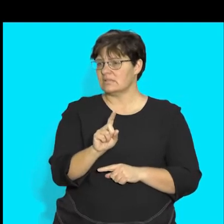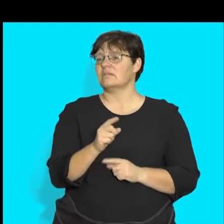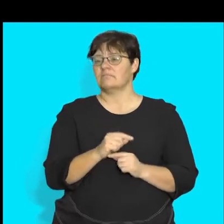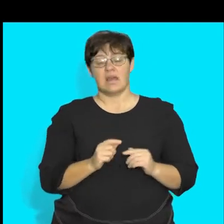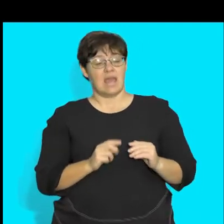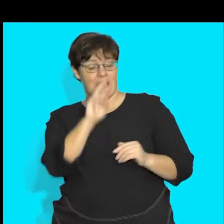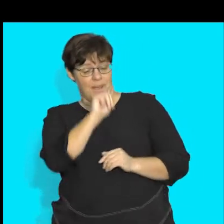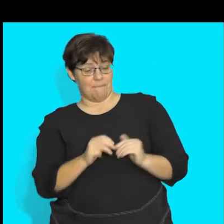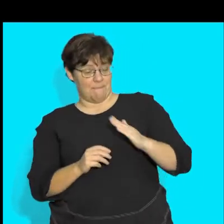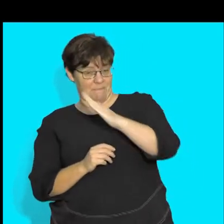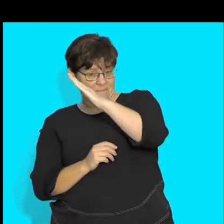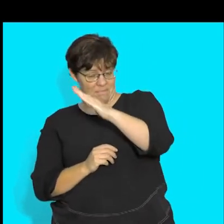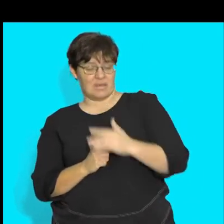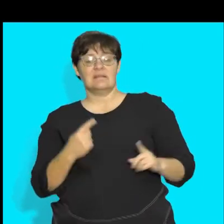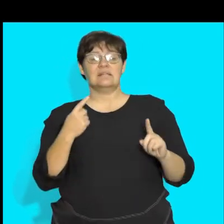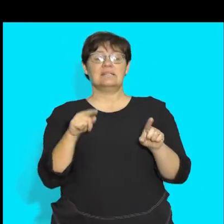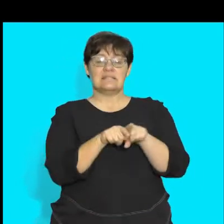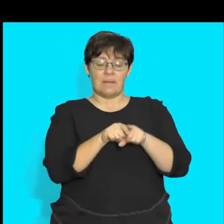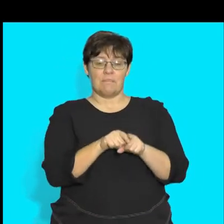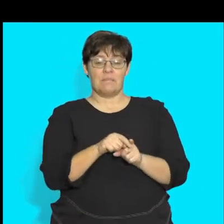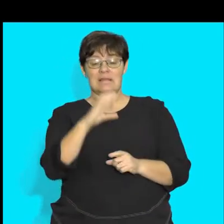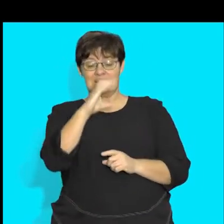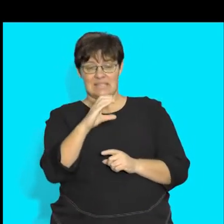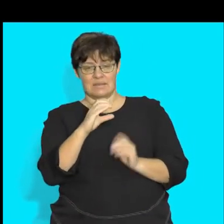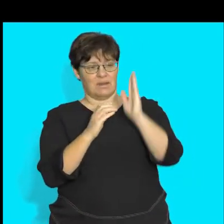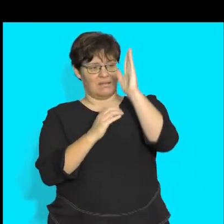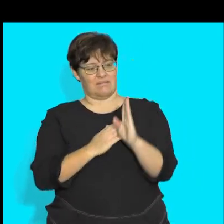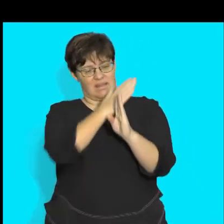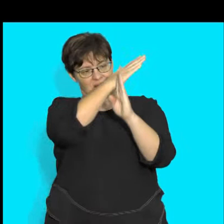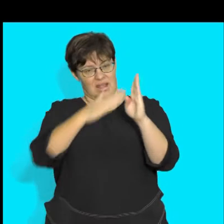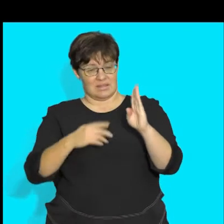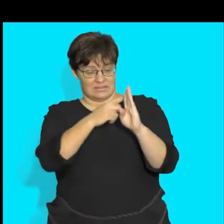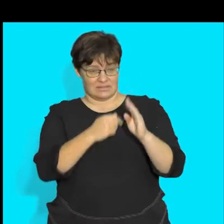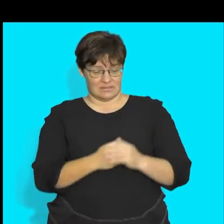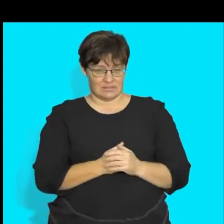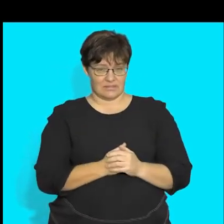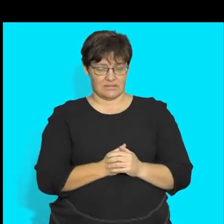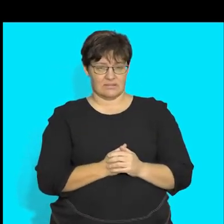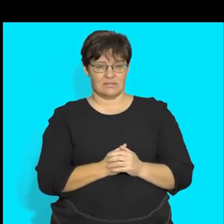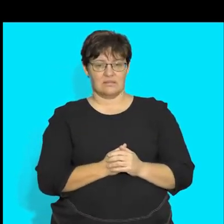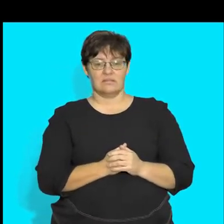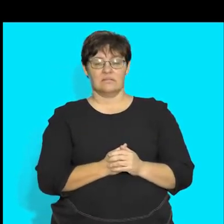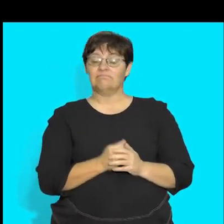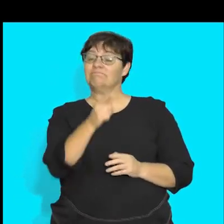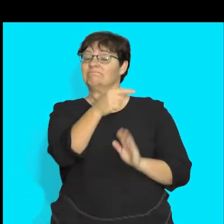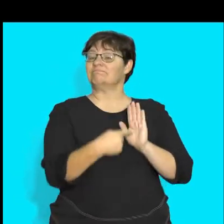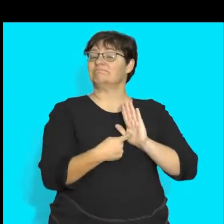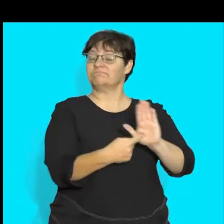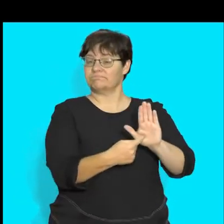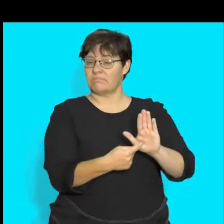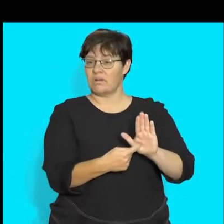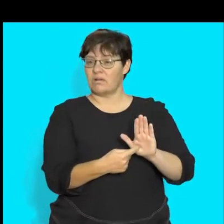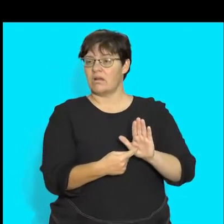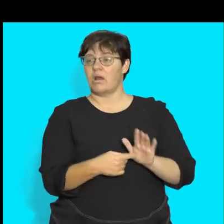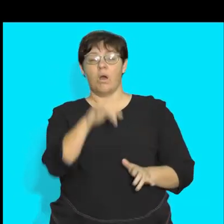the gradients, and I need to find the y-cut. Now, it's very apparent that from this sketch,